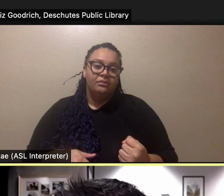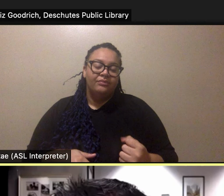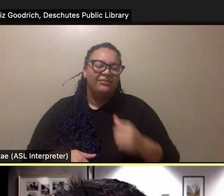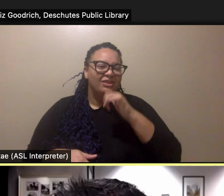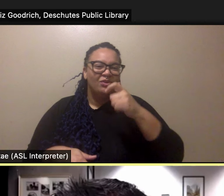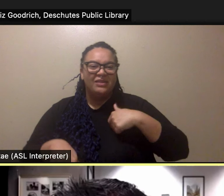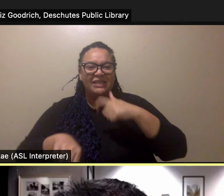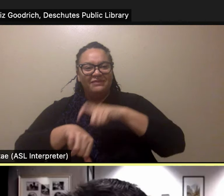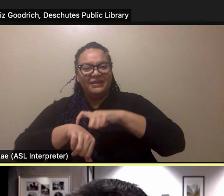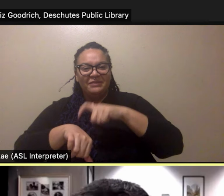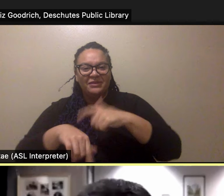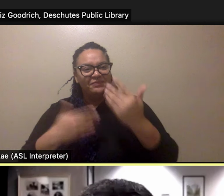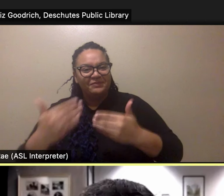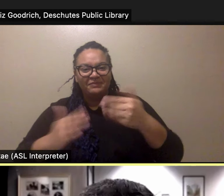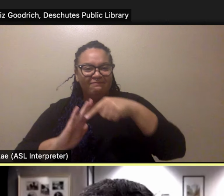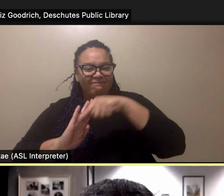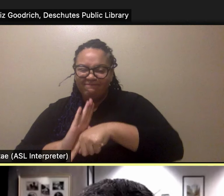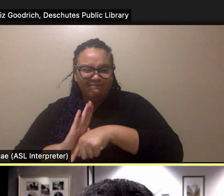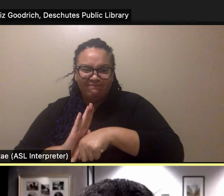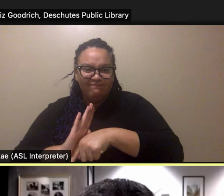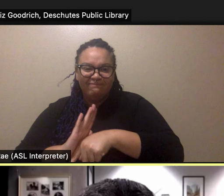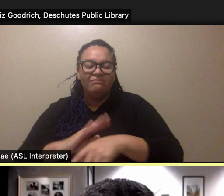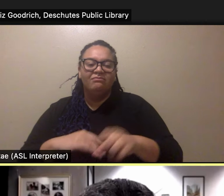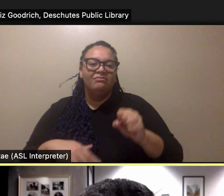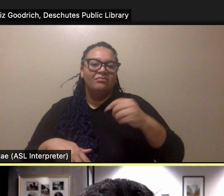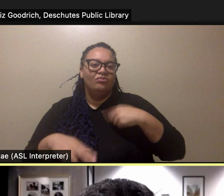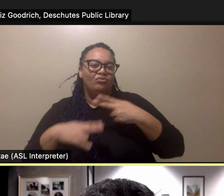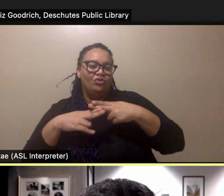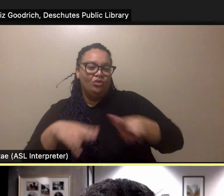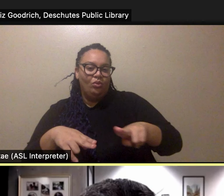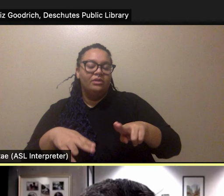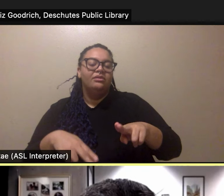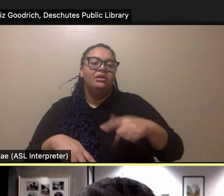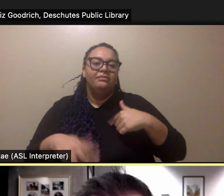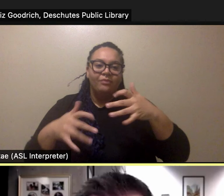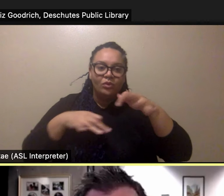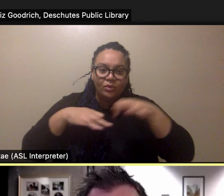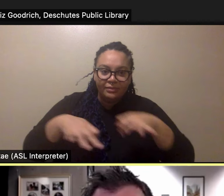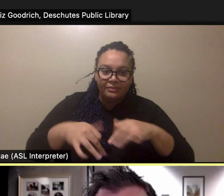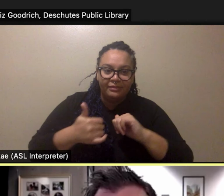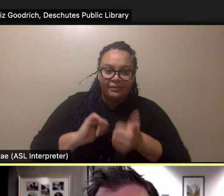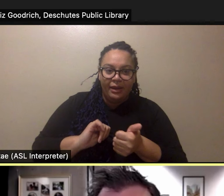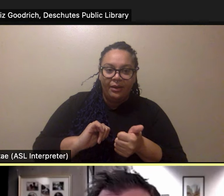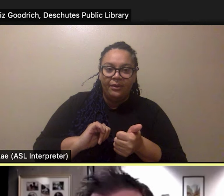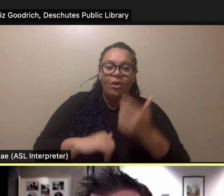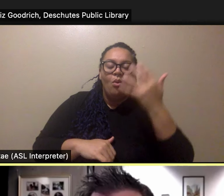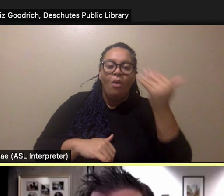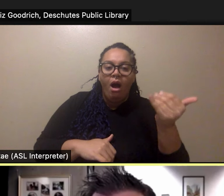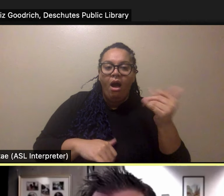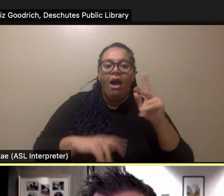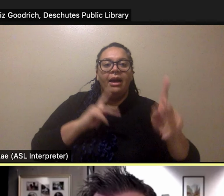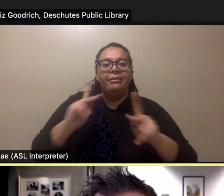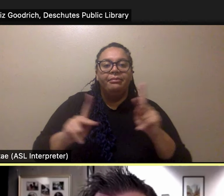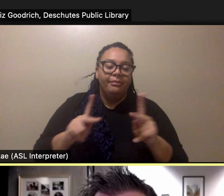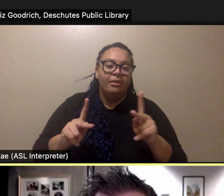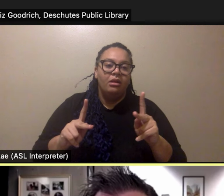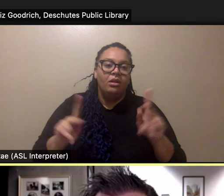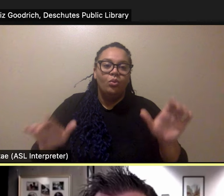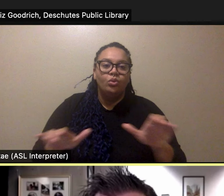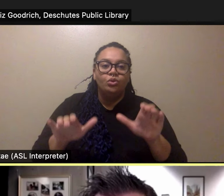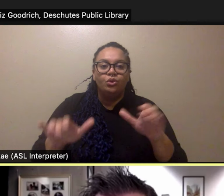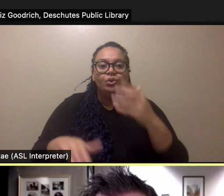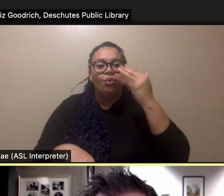go too much into it, so I'll keep this brief by explaining why people would do this and why